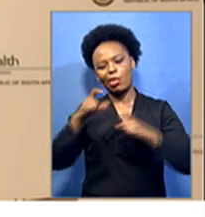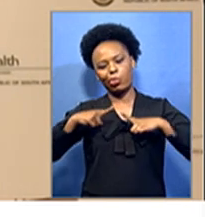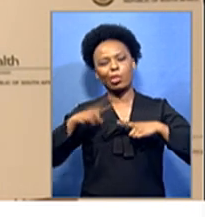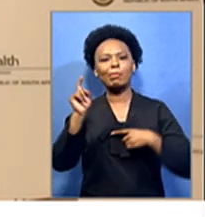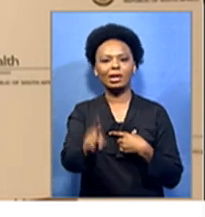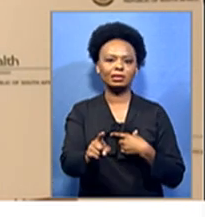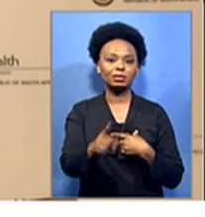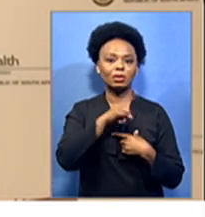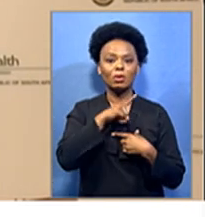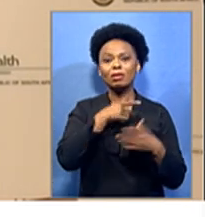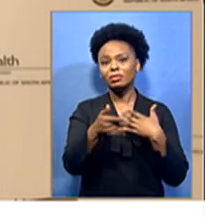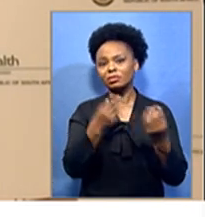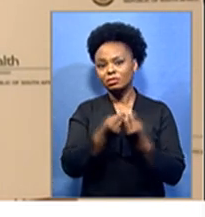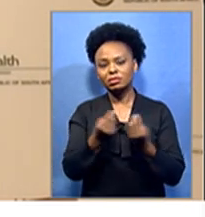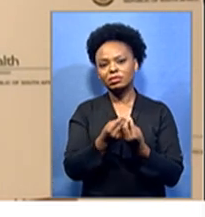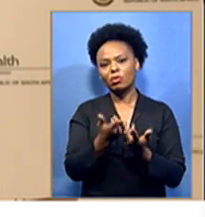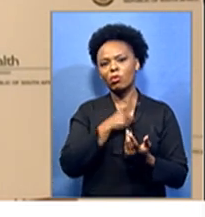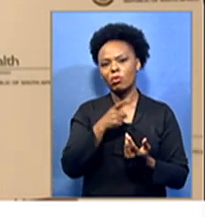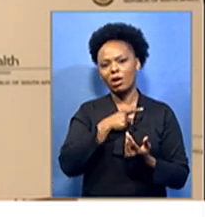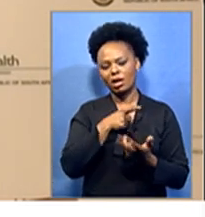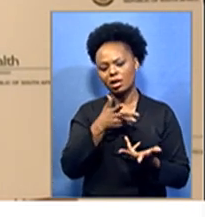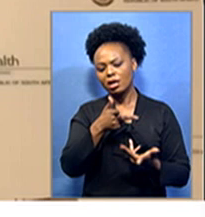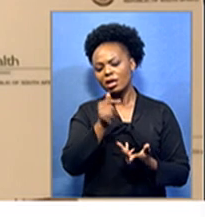a sense of an observation once our